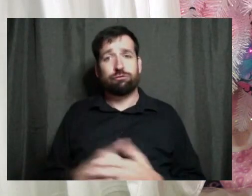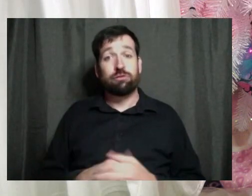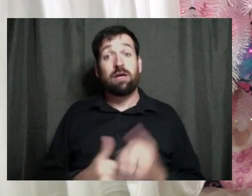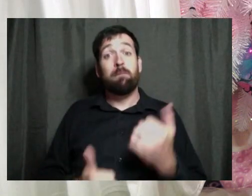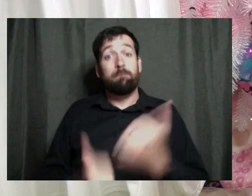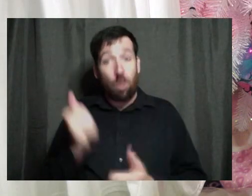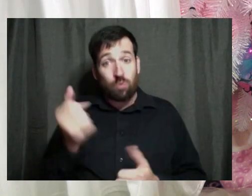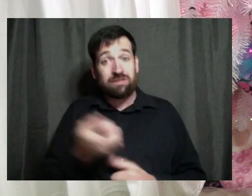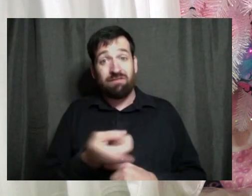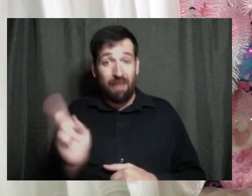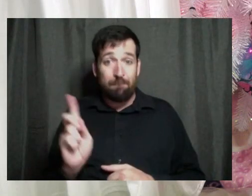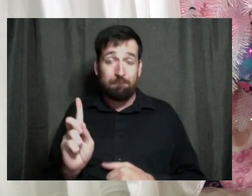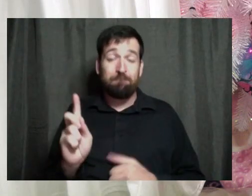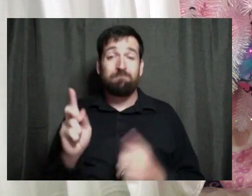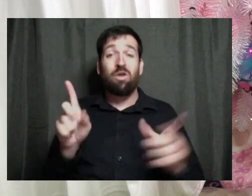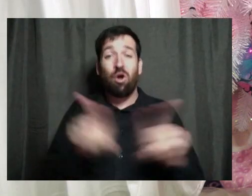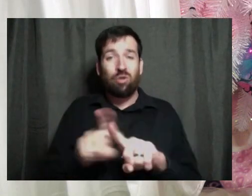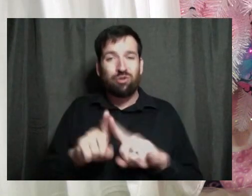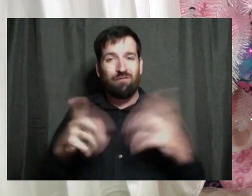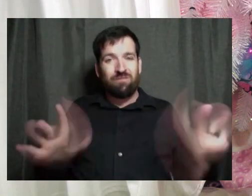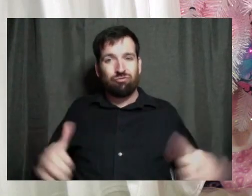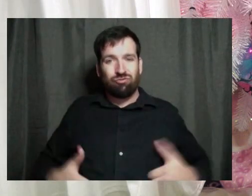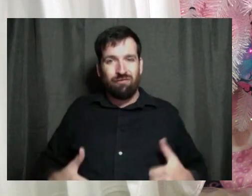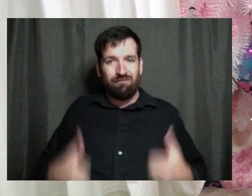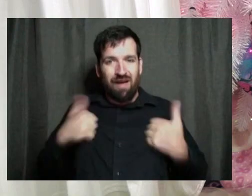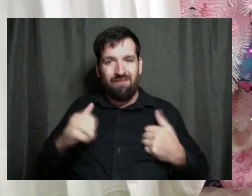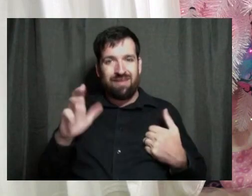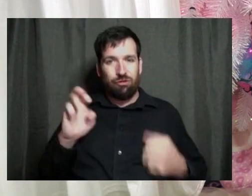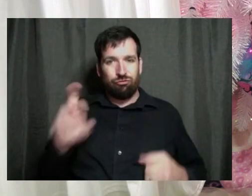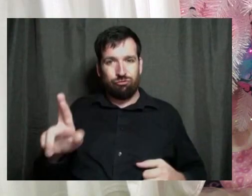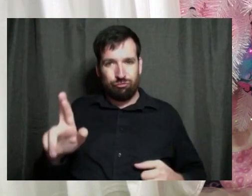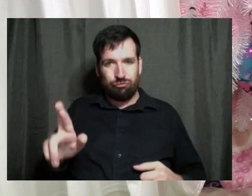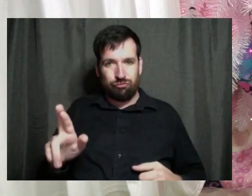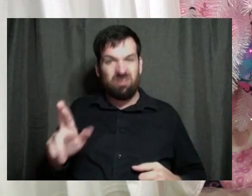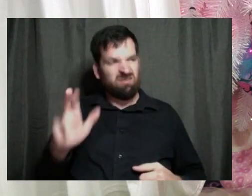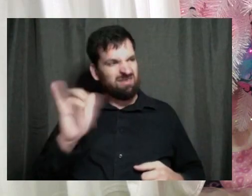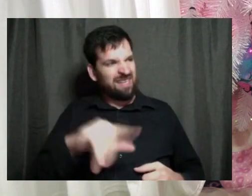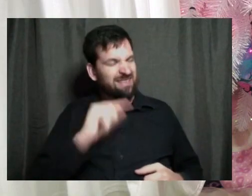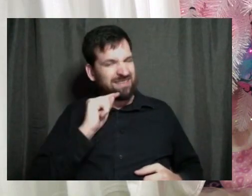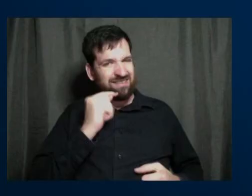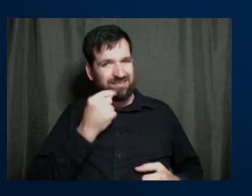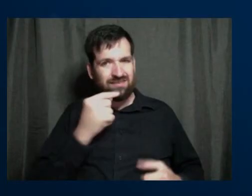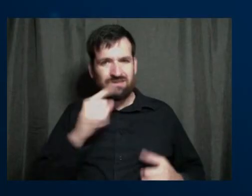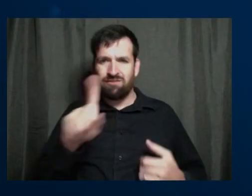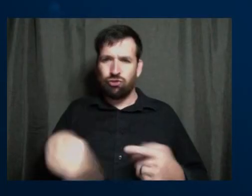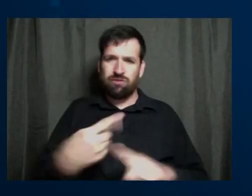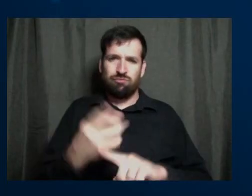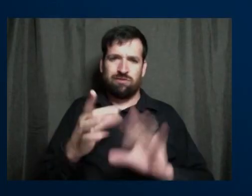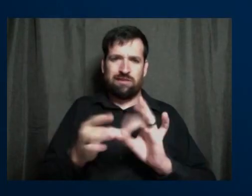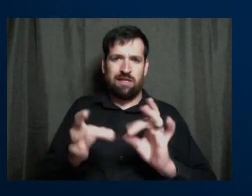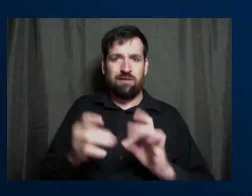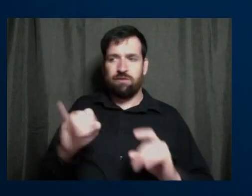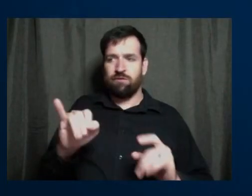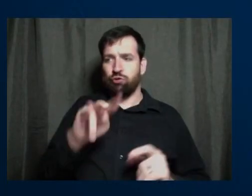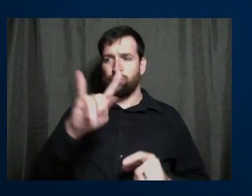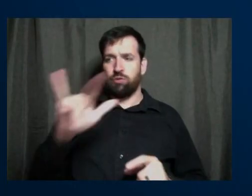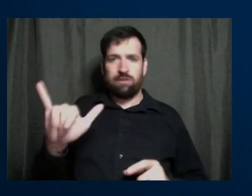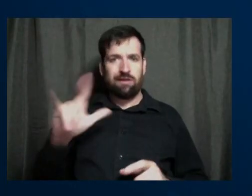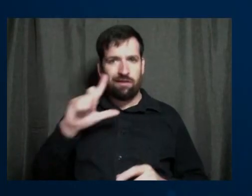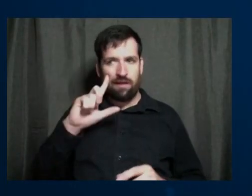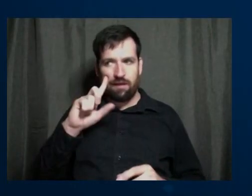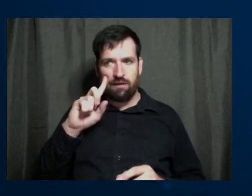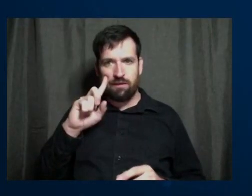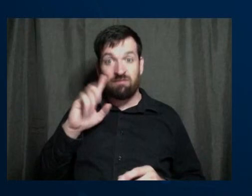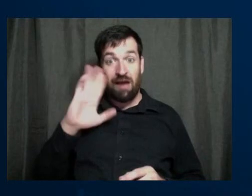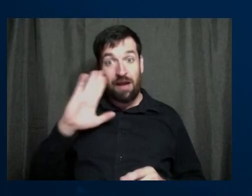cancer survivors, so we do relate. It's a big deal, just to say, and Judy, I think you guys do, I know you do